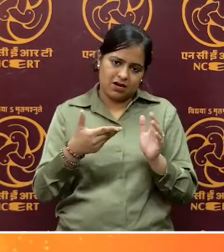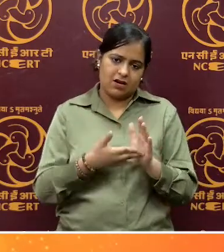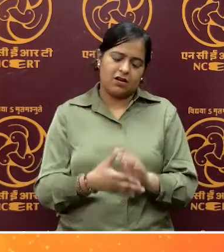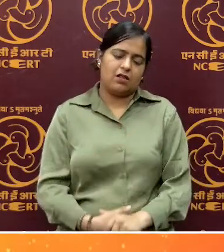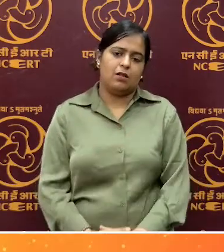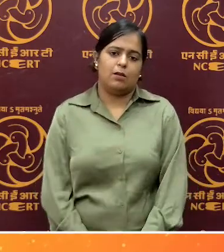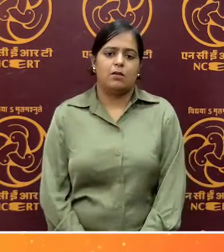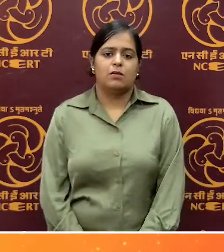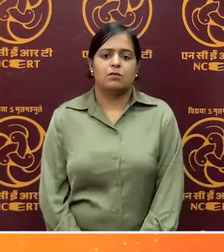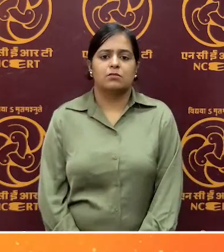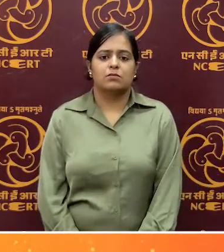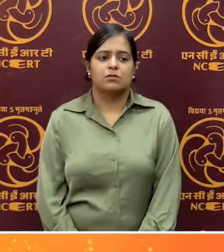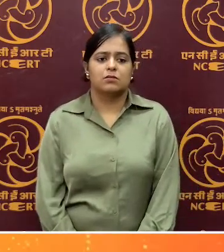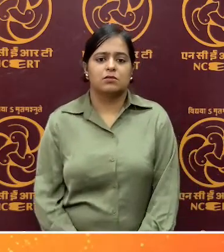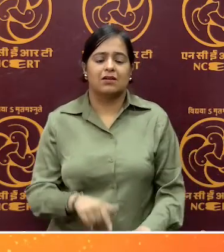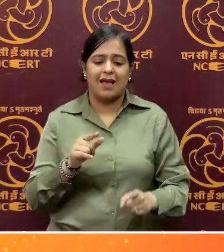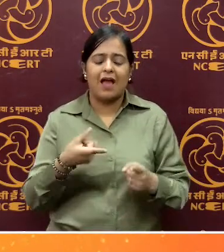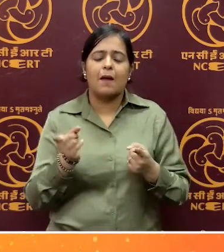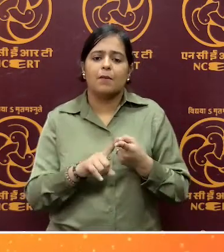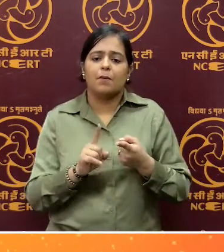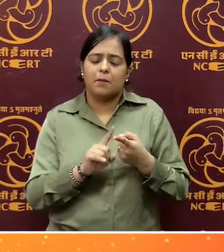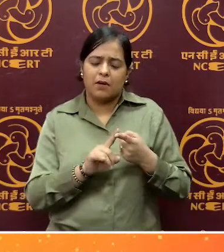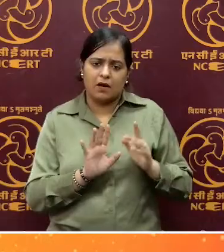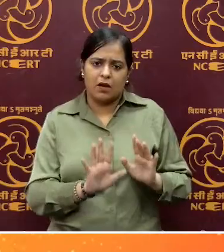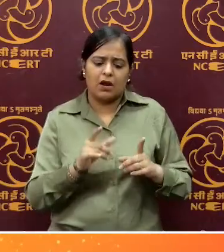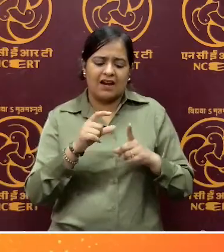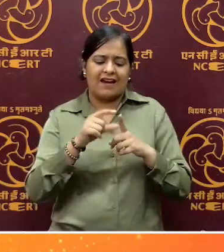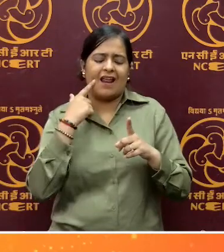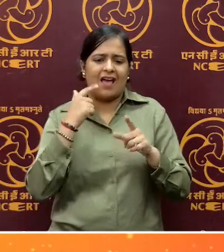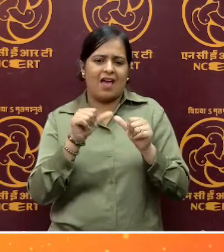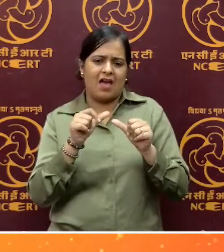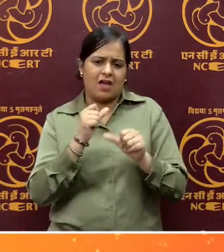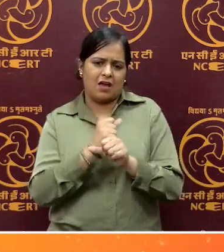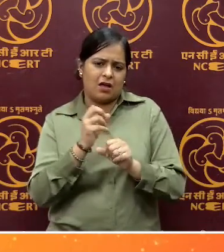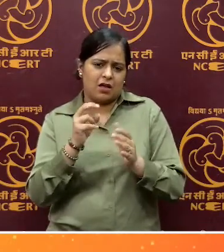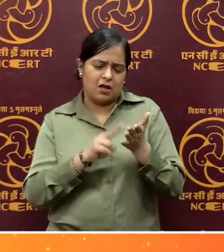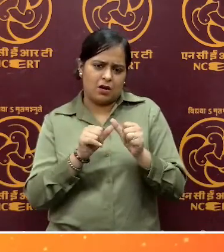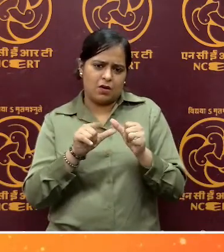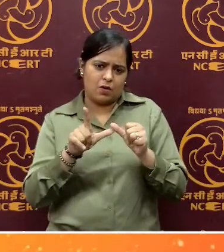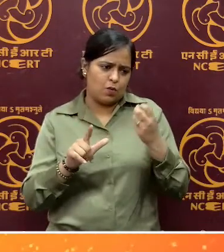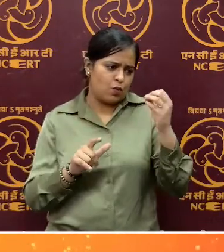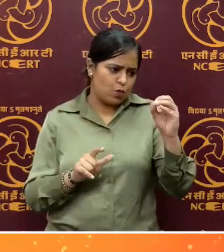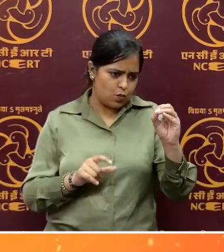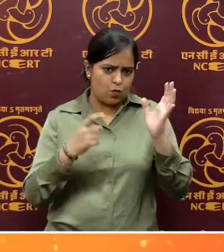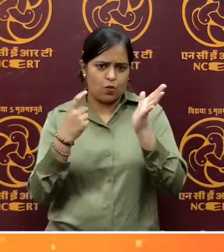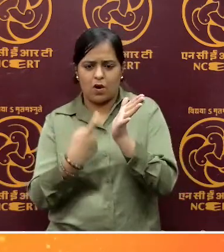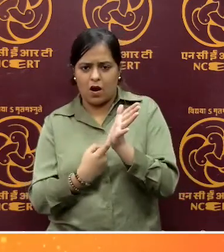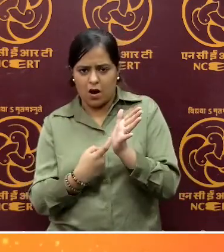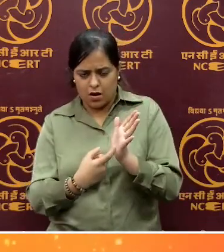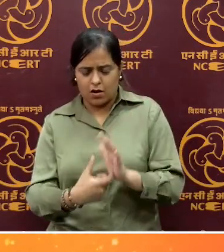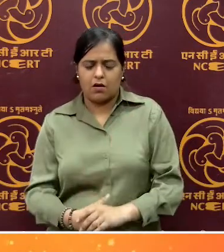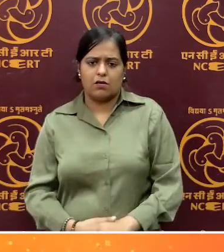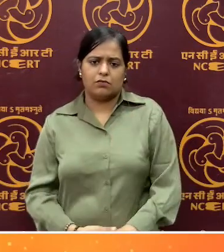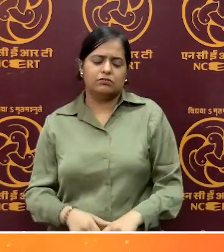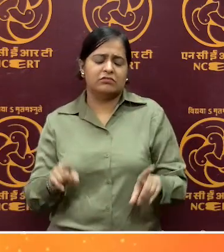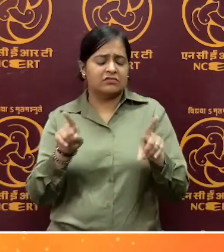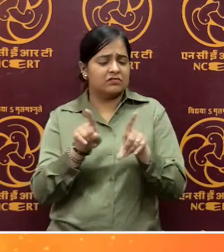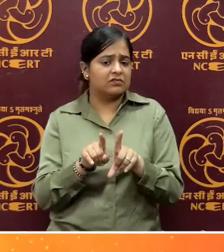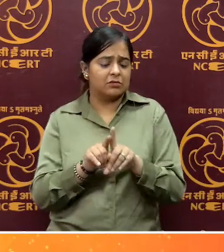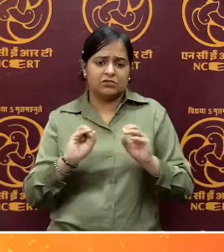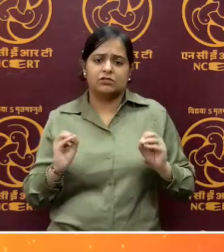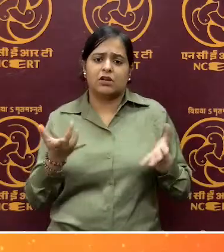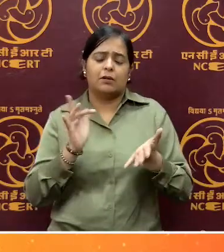parallelogram. It happens to be the diagonal OR, that is the same initial point we